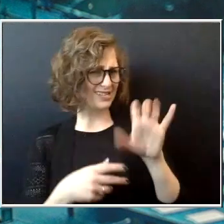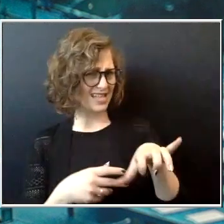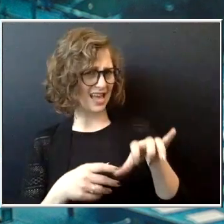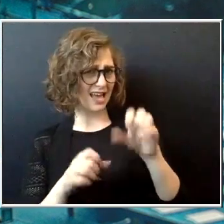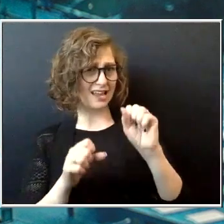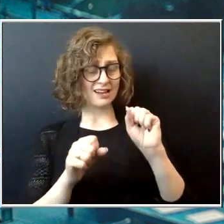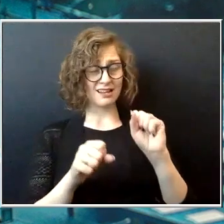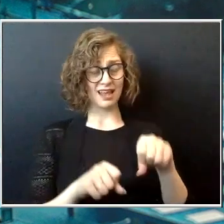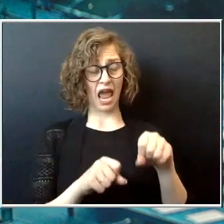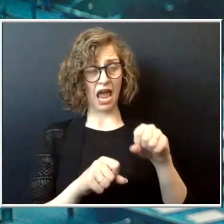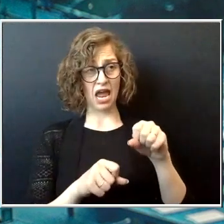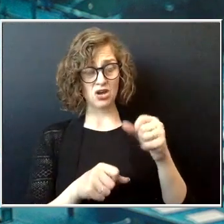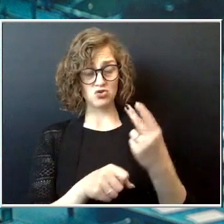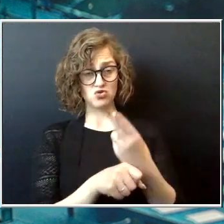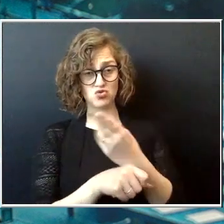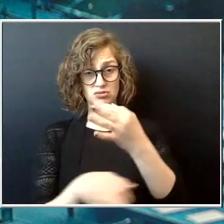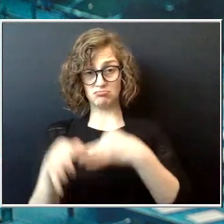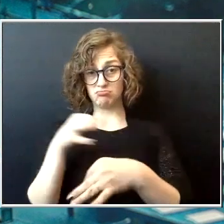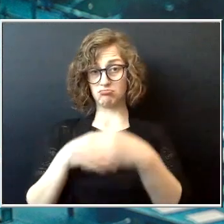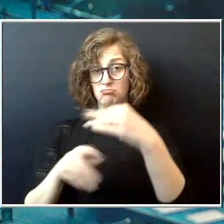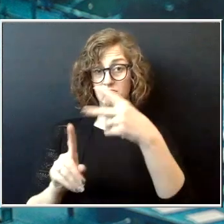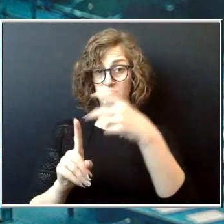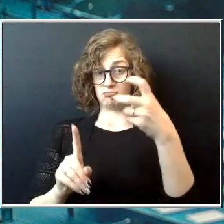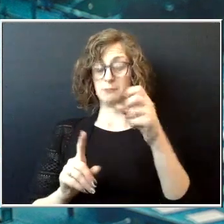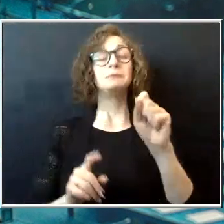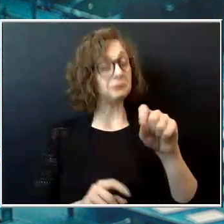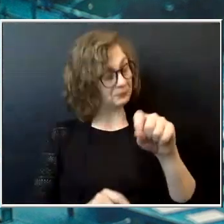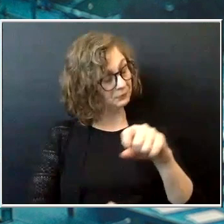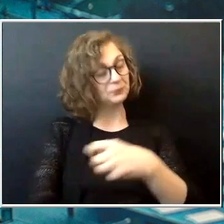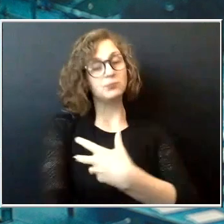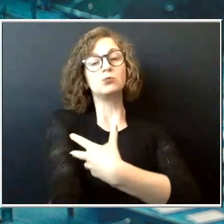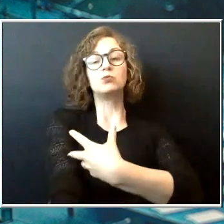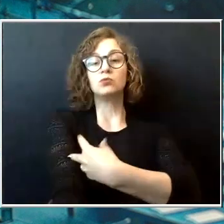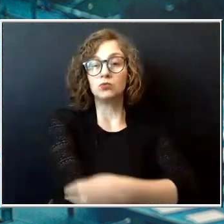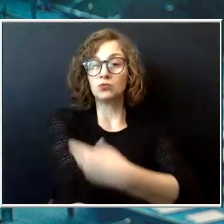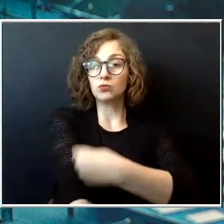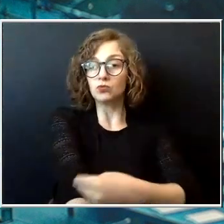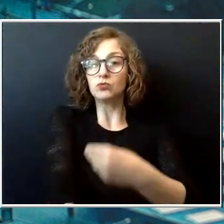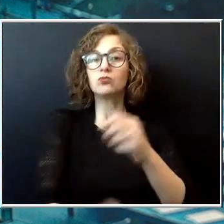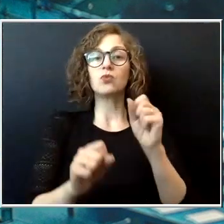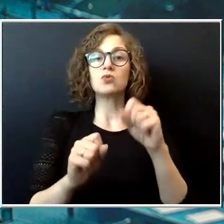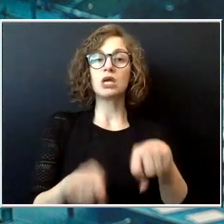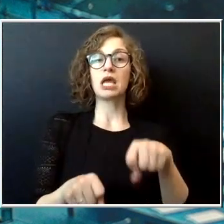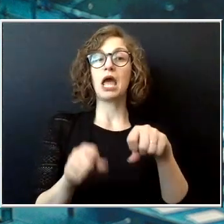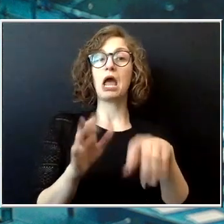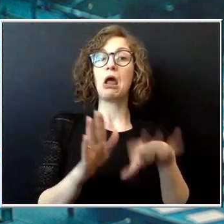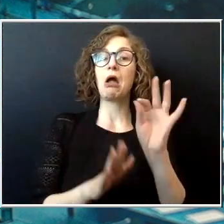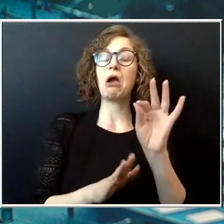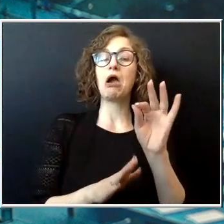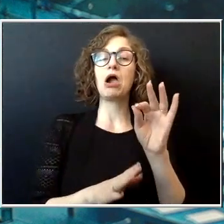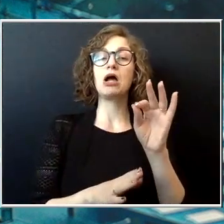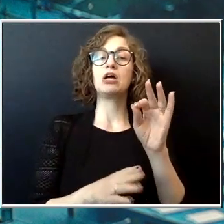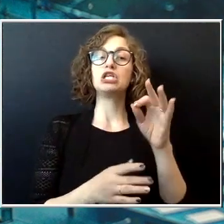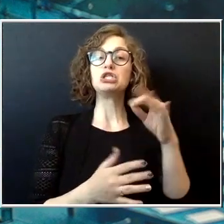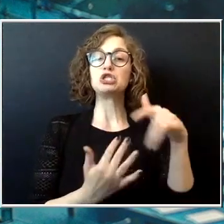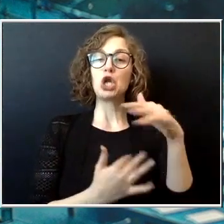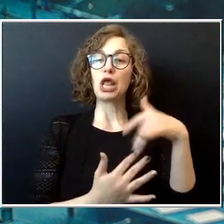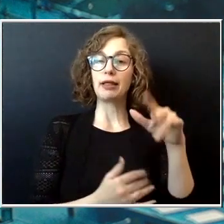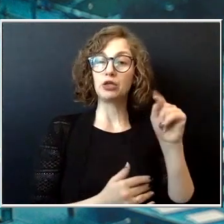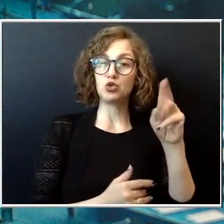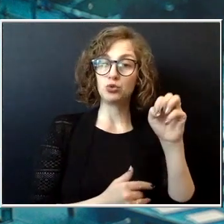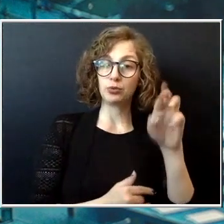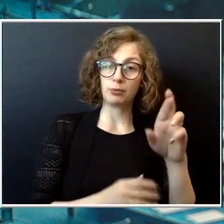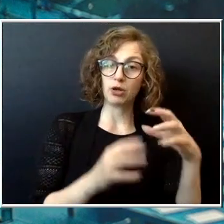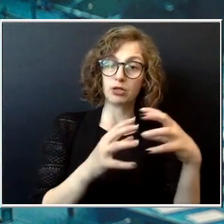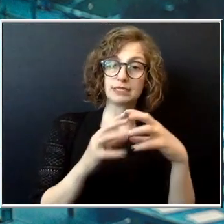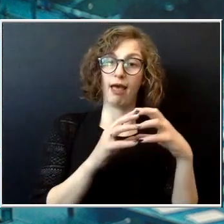blood drawn, and in that blood draw we detect either circulating tumor cells, circulating tumor DNA, and we can do